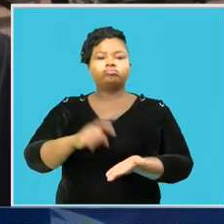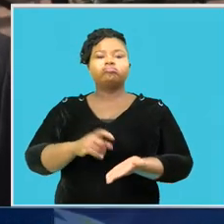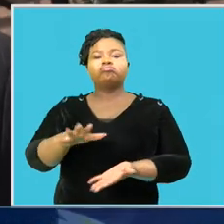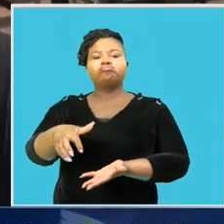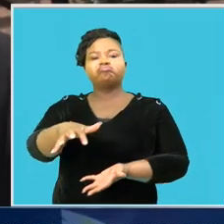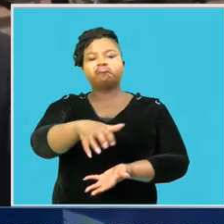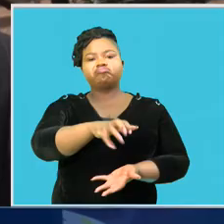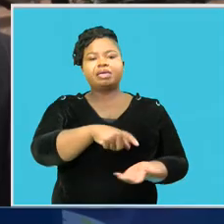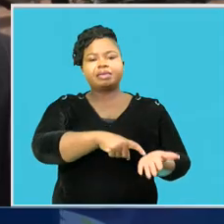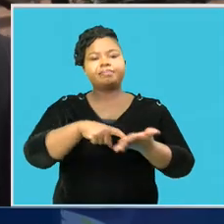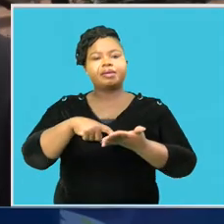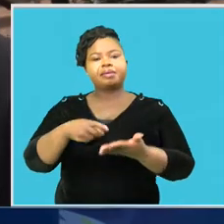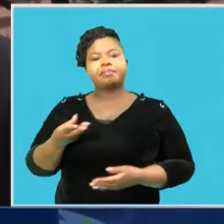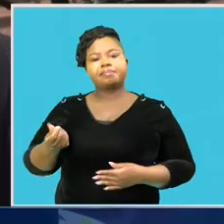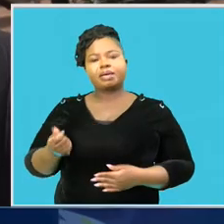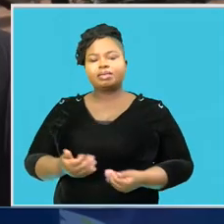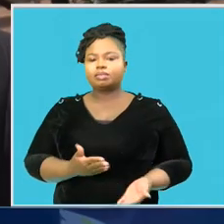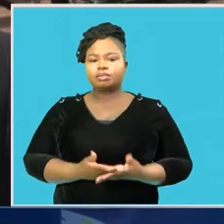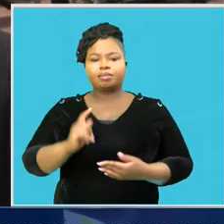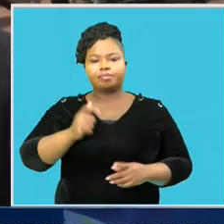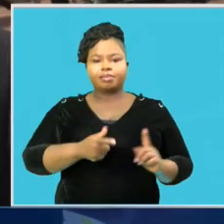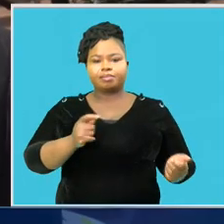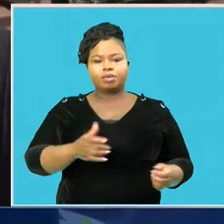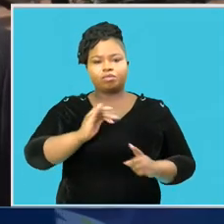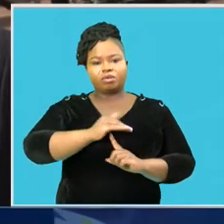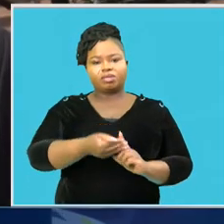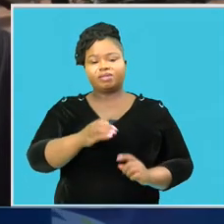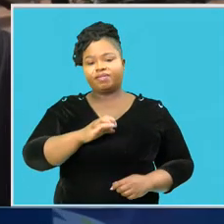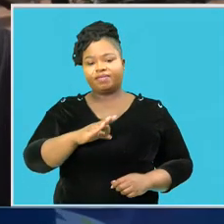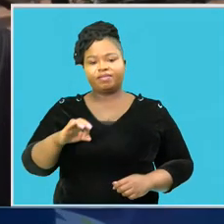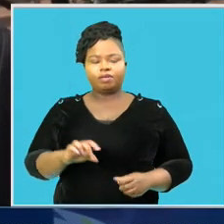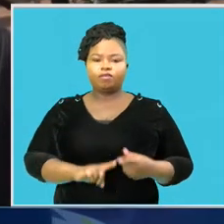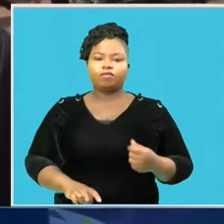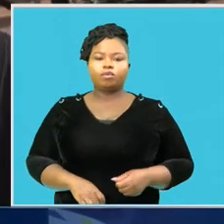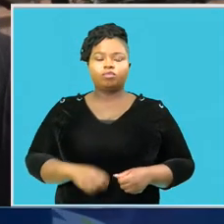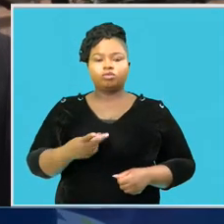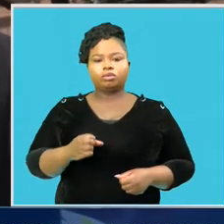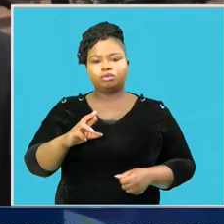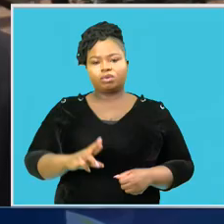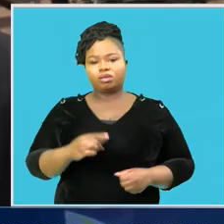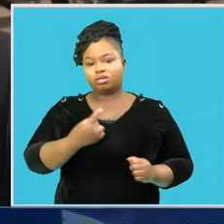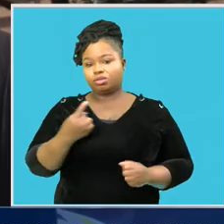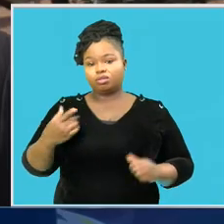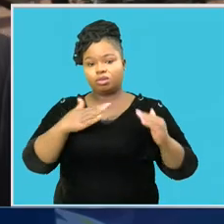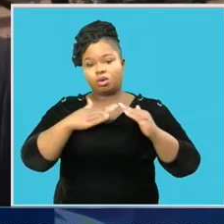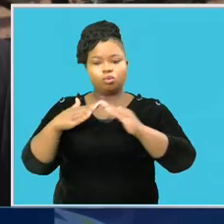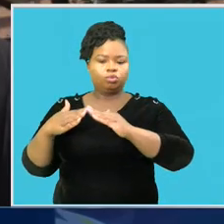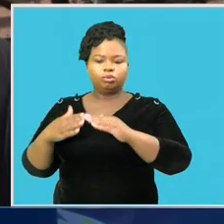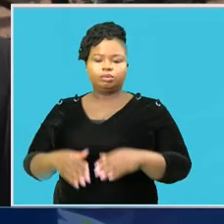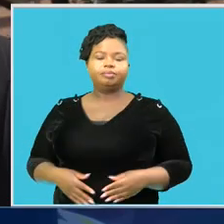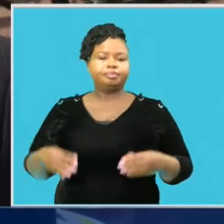residents, people paying protection fee, starting at around 20 rand per household,